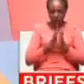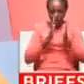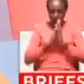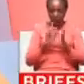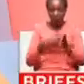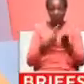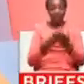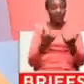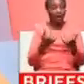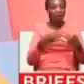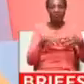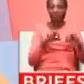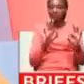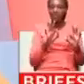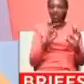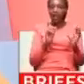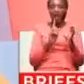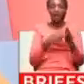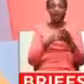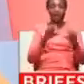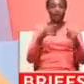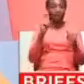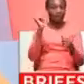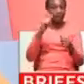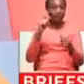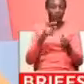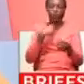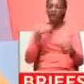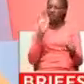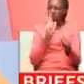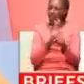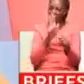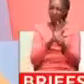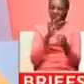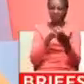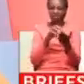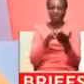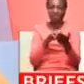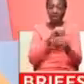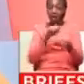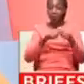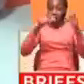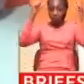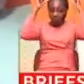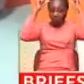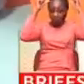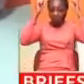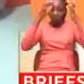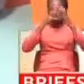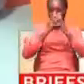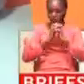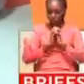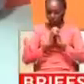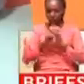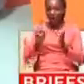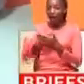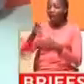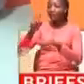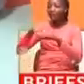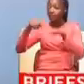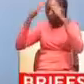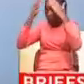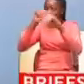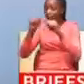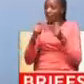He's now free. He's testifying also. So many cases. Yeah. So thank God. When we look at now the people